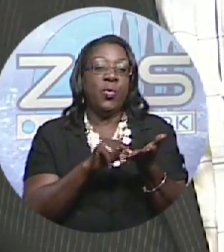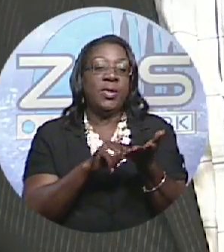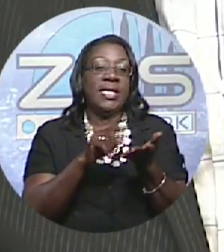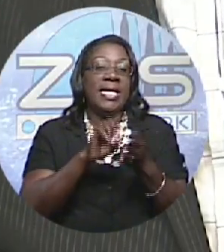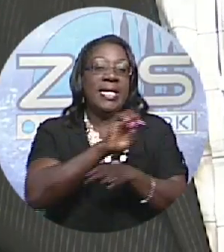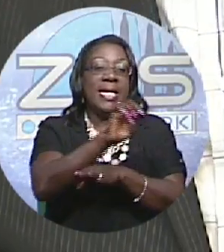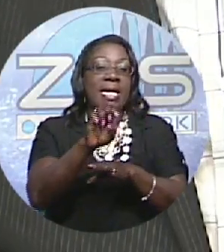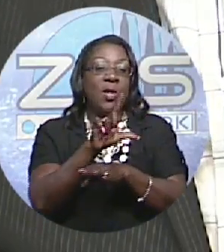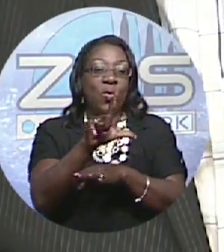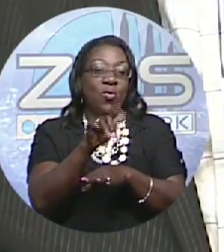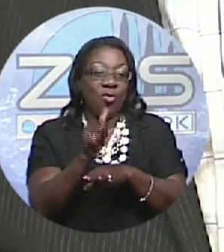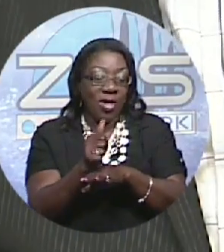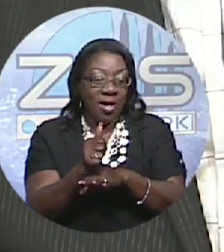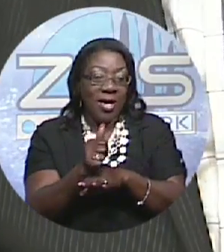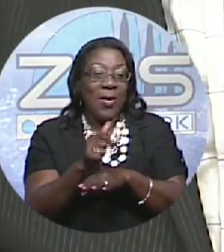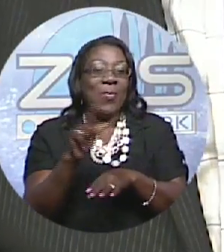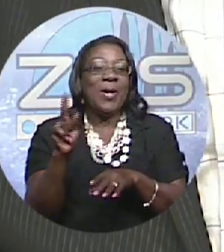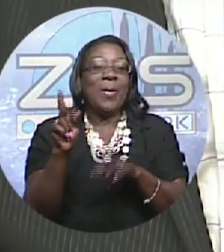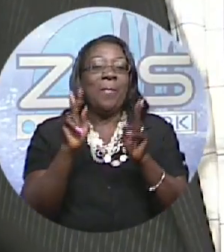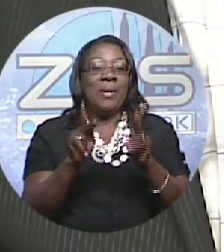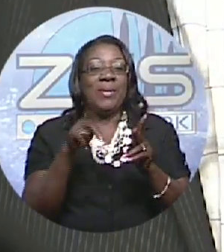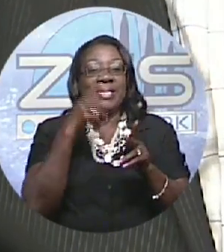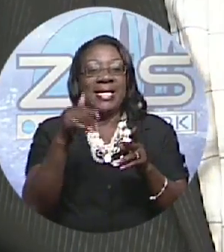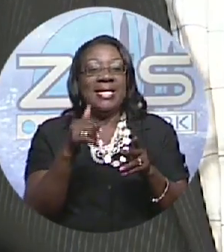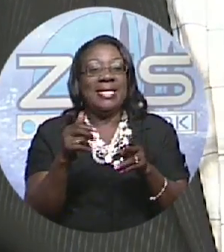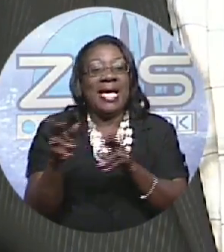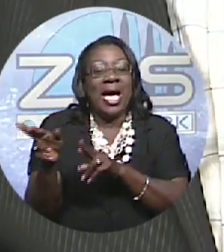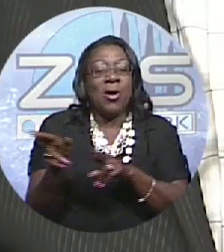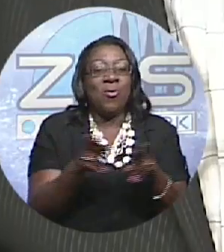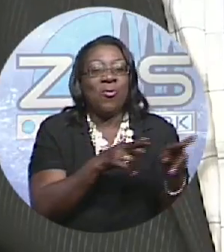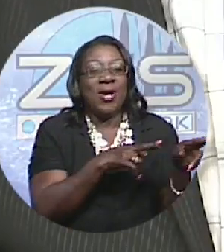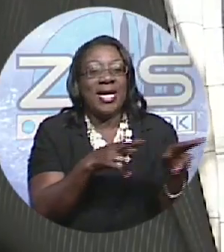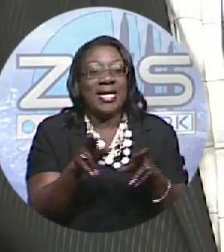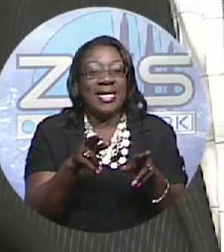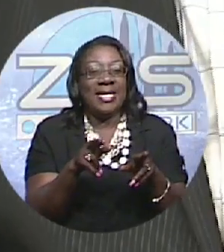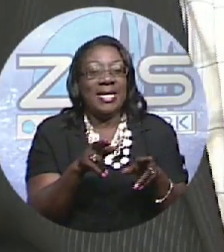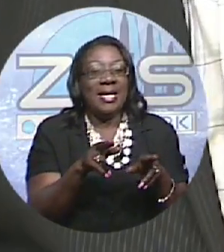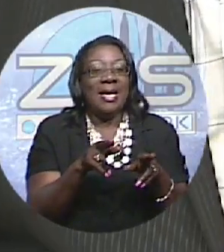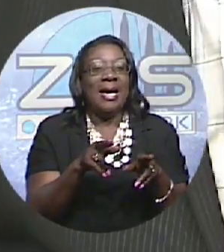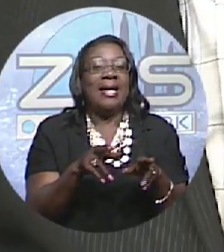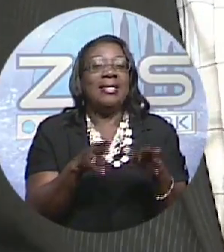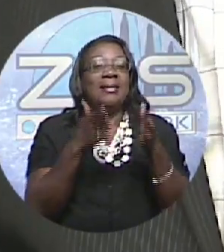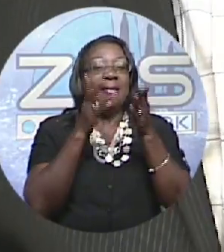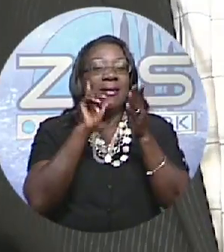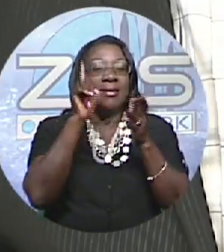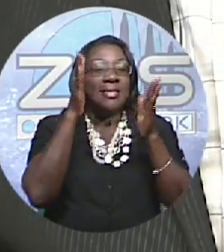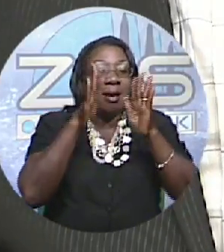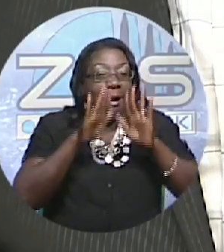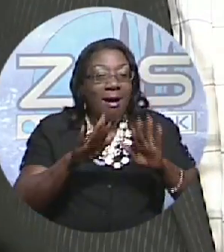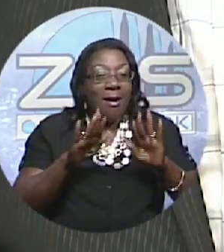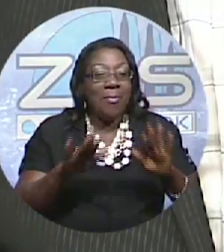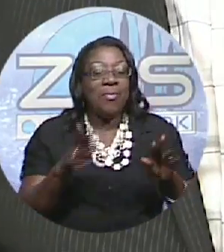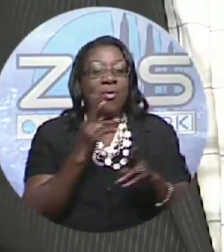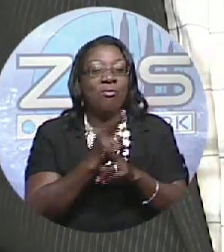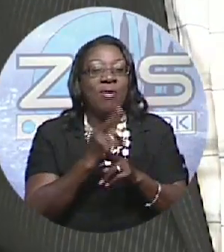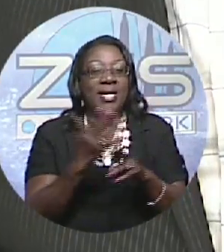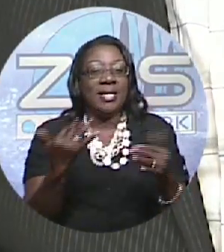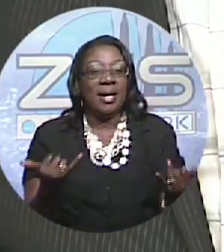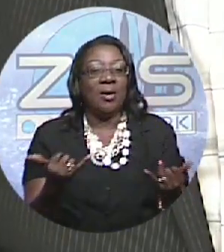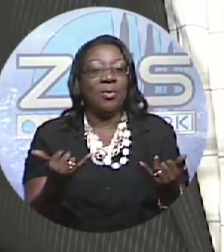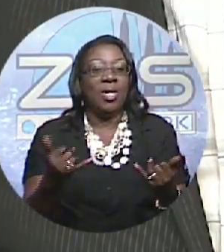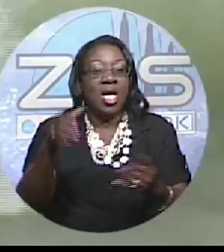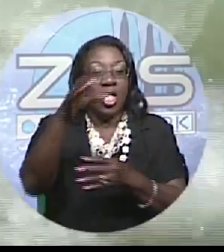there say they're ready, even though things seem a bit calm right now. Our Charles Fisher tonight is on that